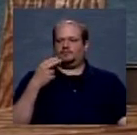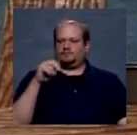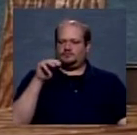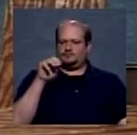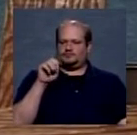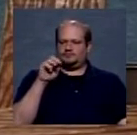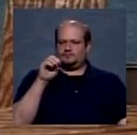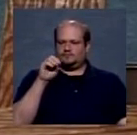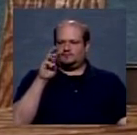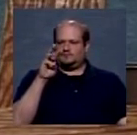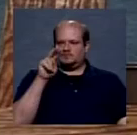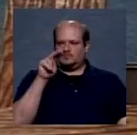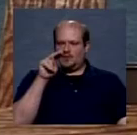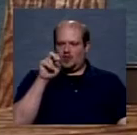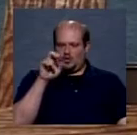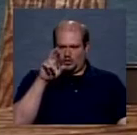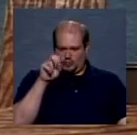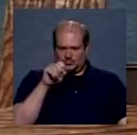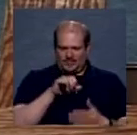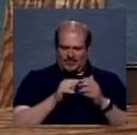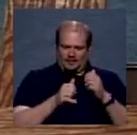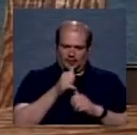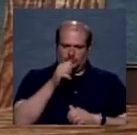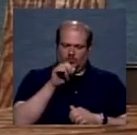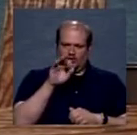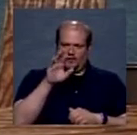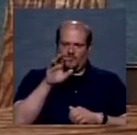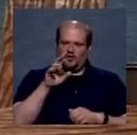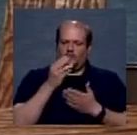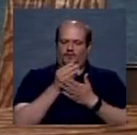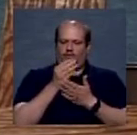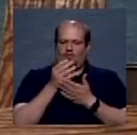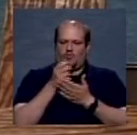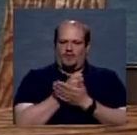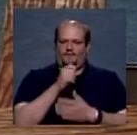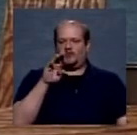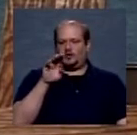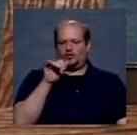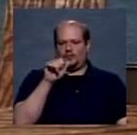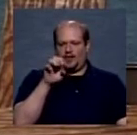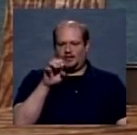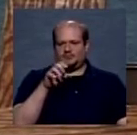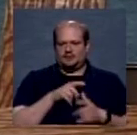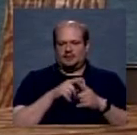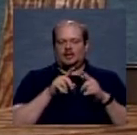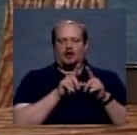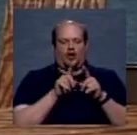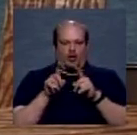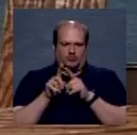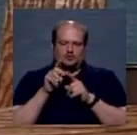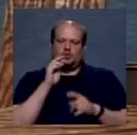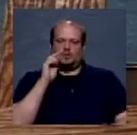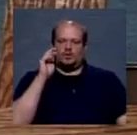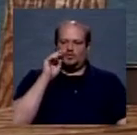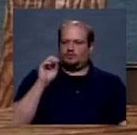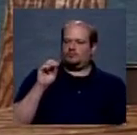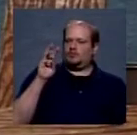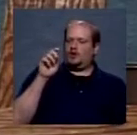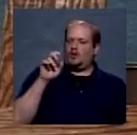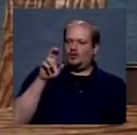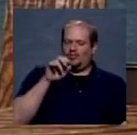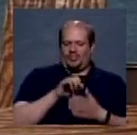homeowners, that's the majority of your revenue base, and also those homeowners are